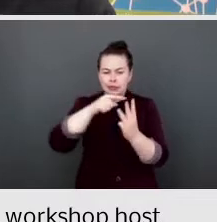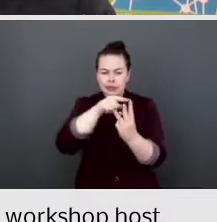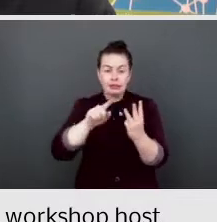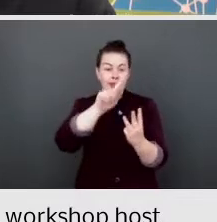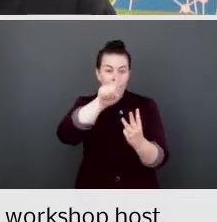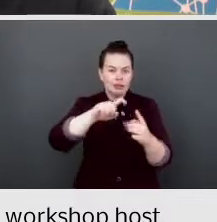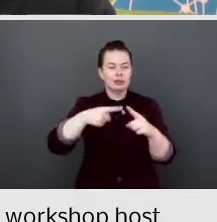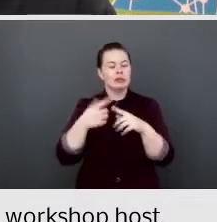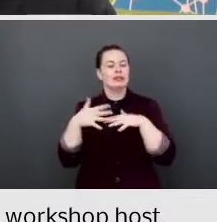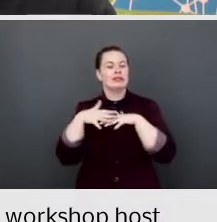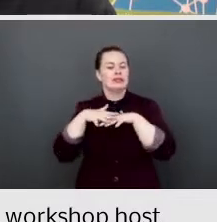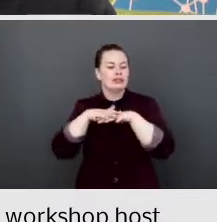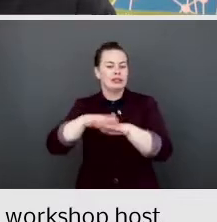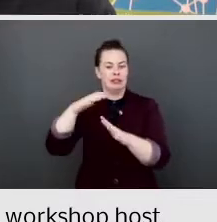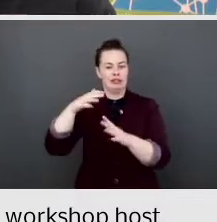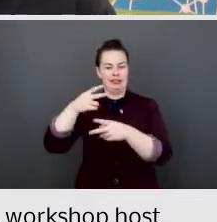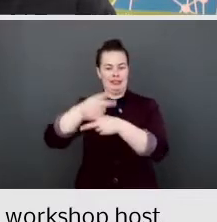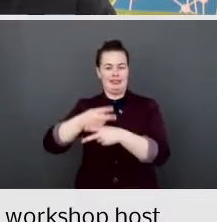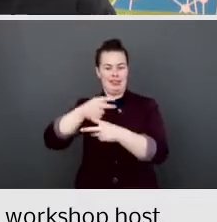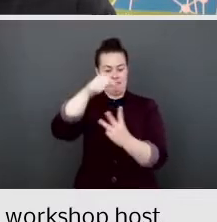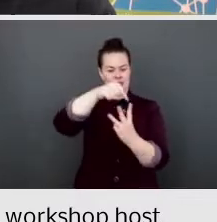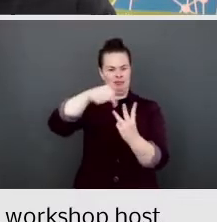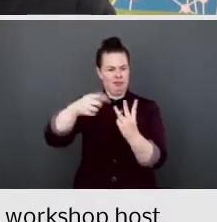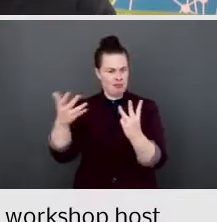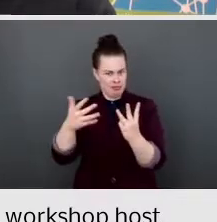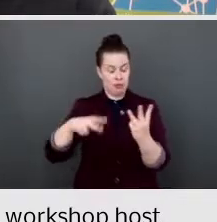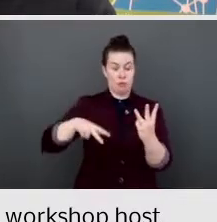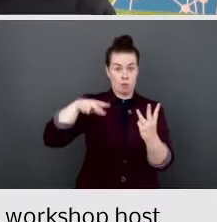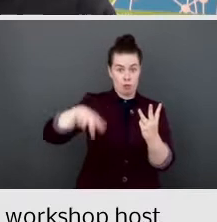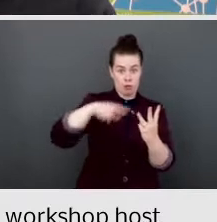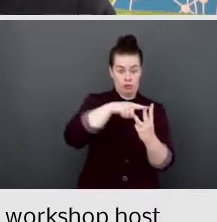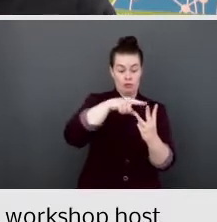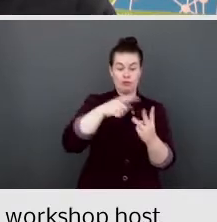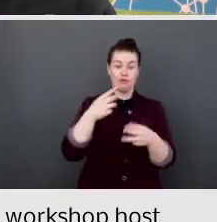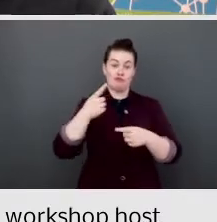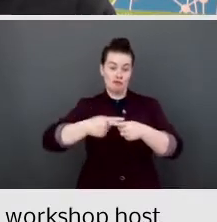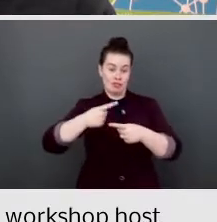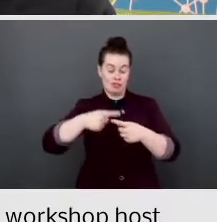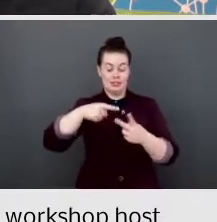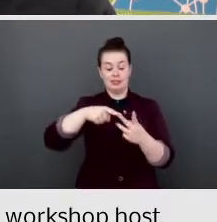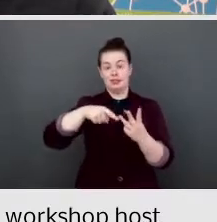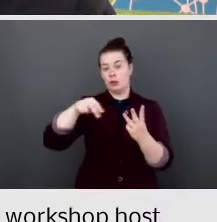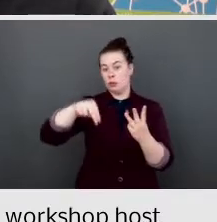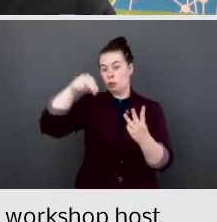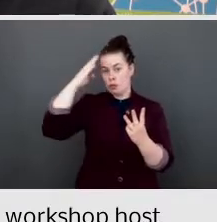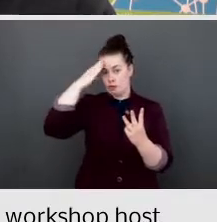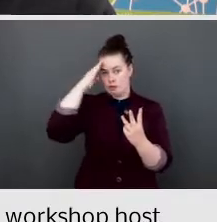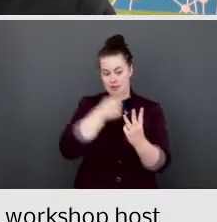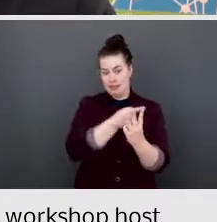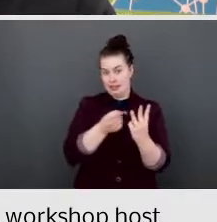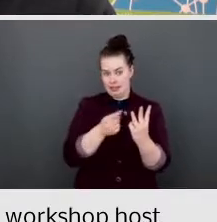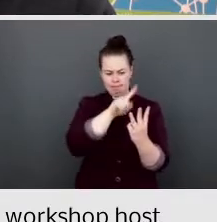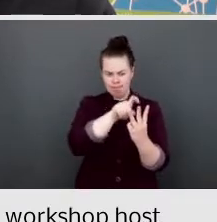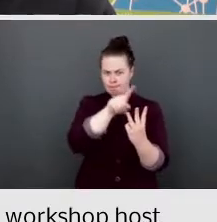pilot regions with the focus on integrated care. Those pilot regions are in Portugal, Greece and